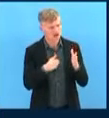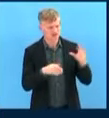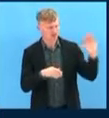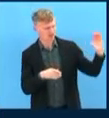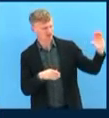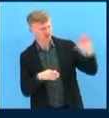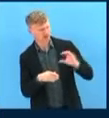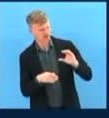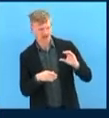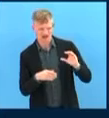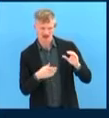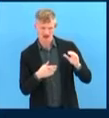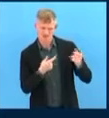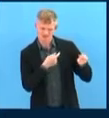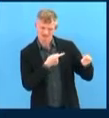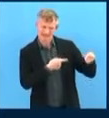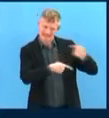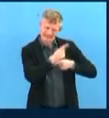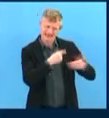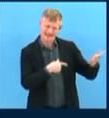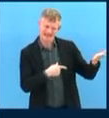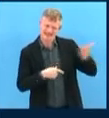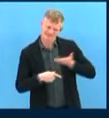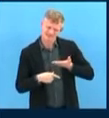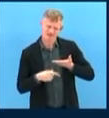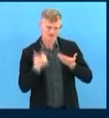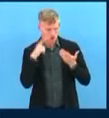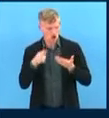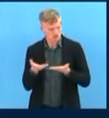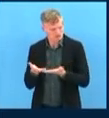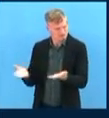3-decade-long aggression against Armenian Azerbaijani